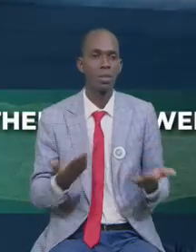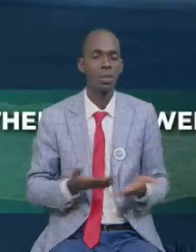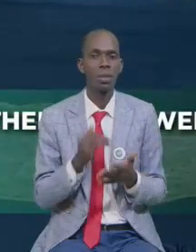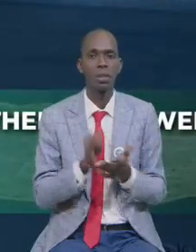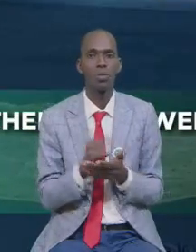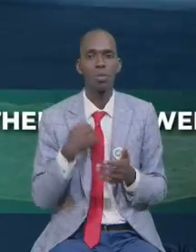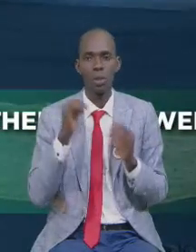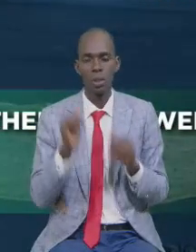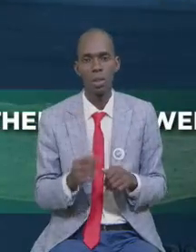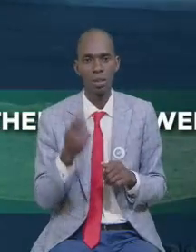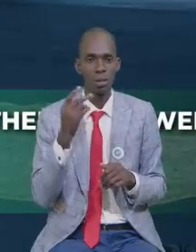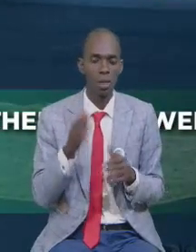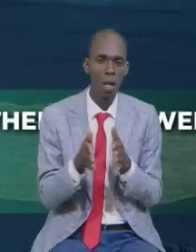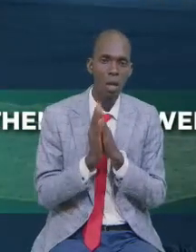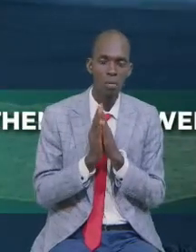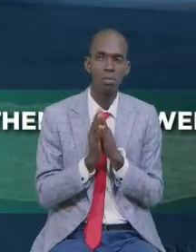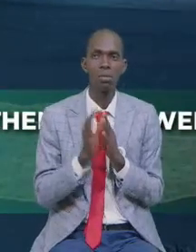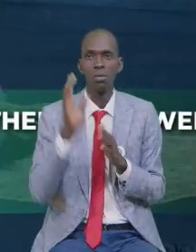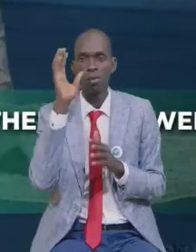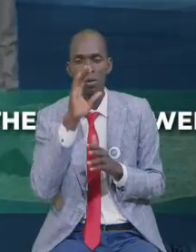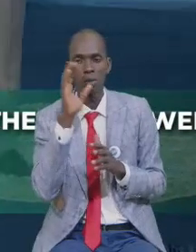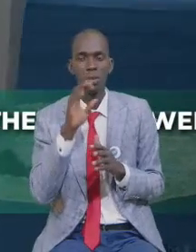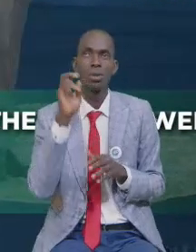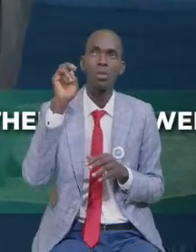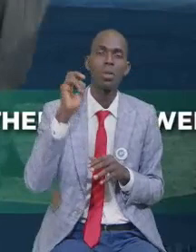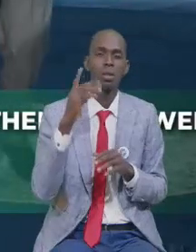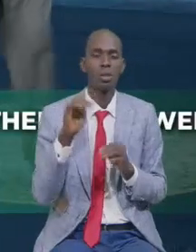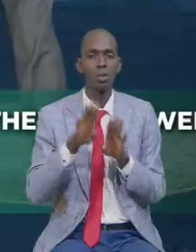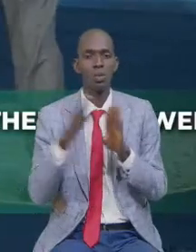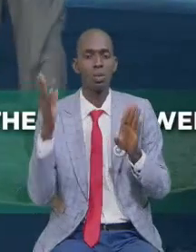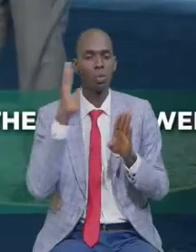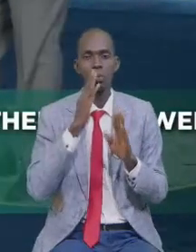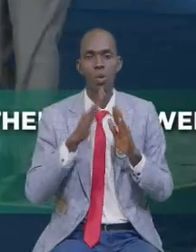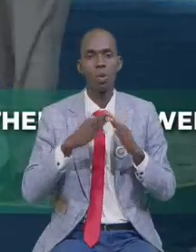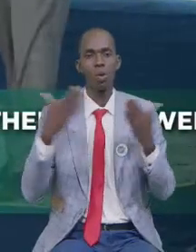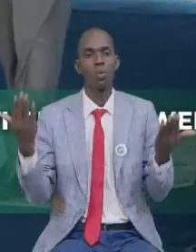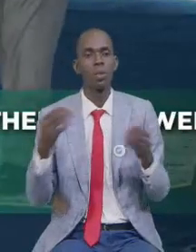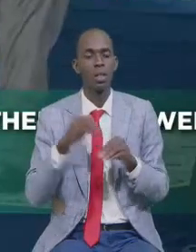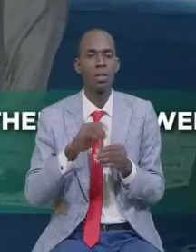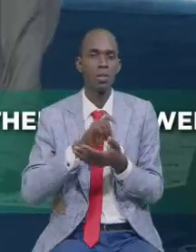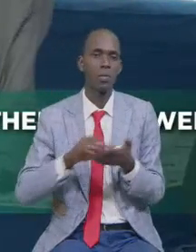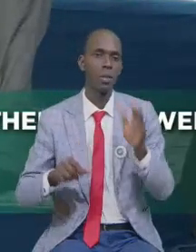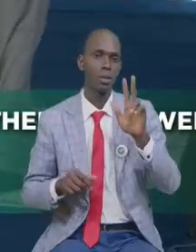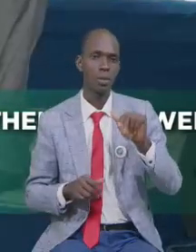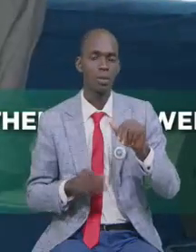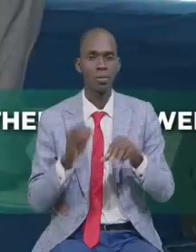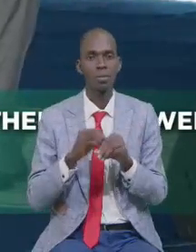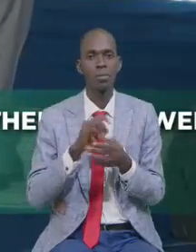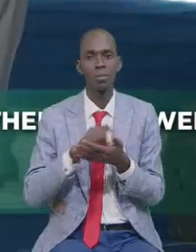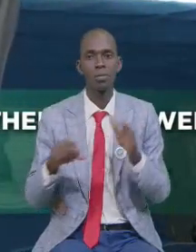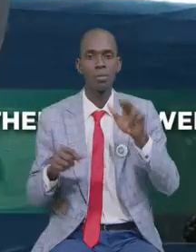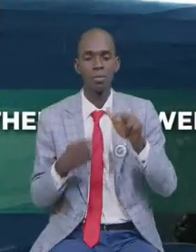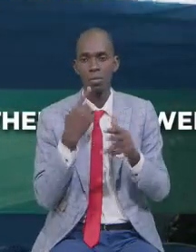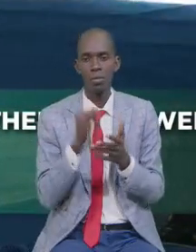can ask, we can knock, and the door will be open. Look at verse 13. In verse 13, it says, if ye then